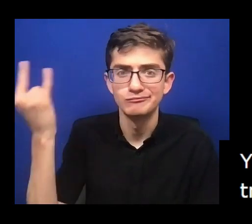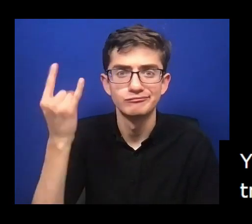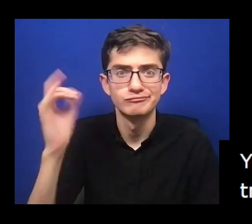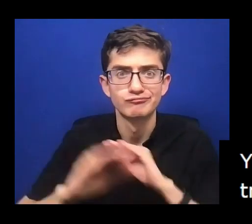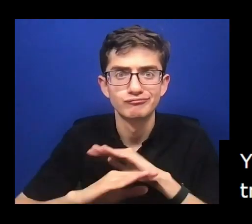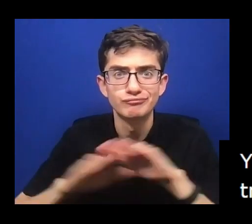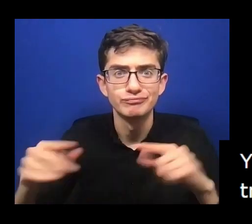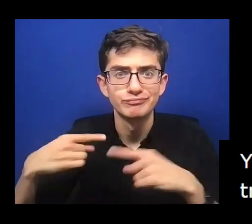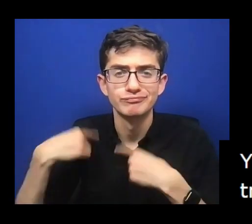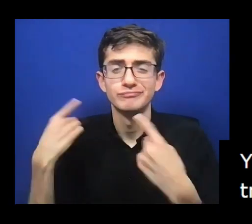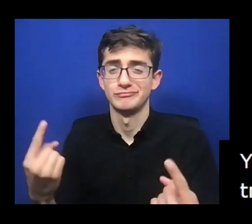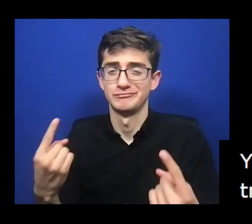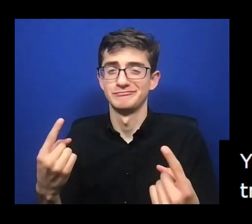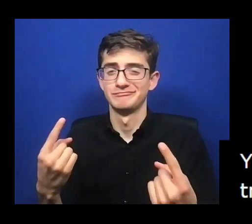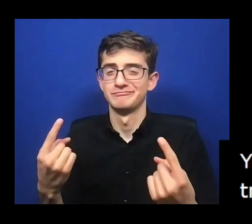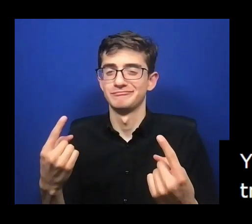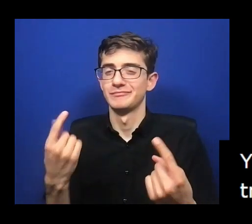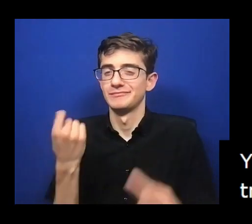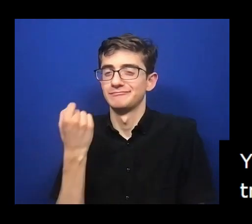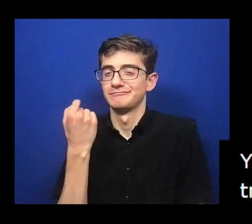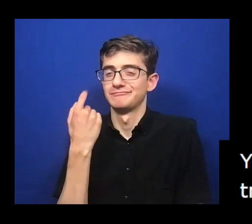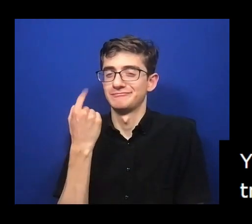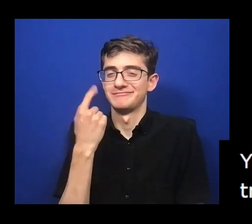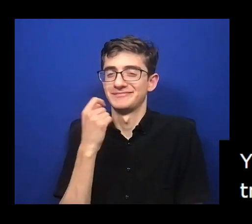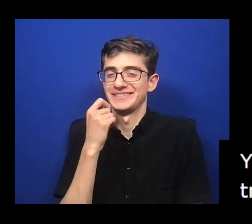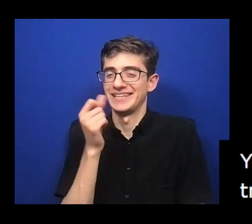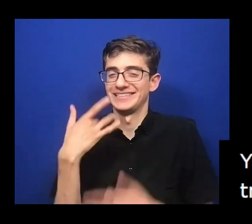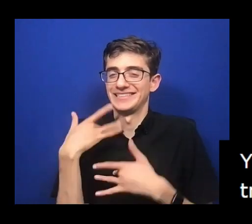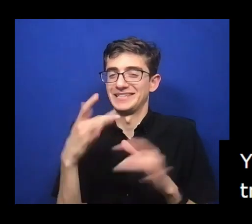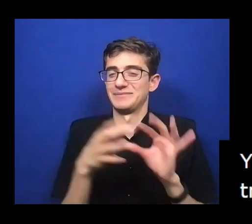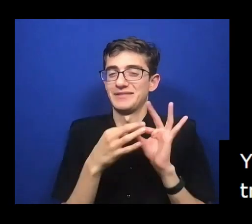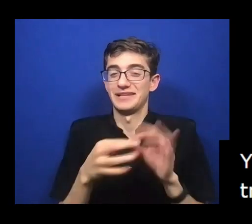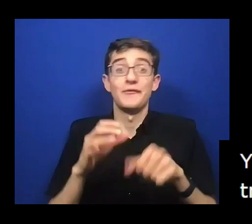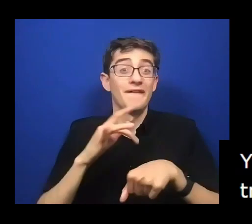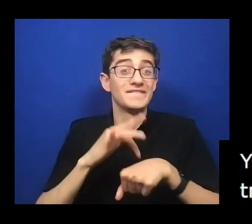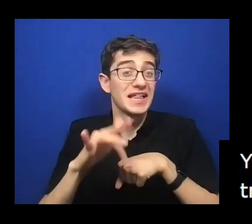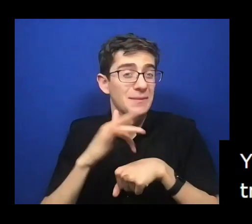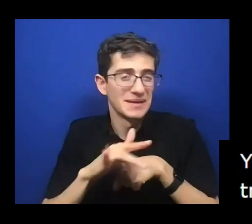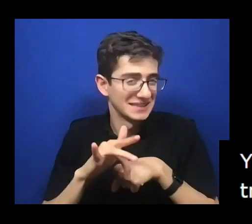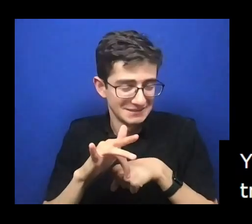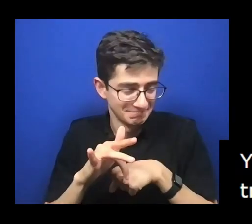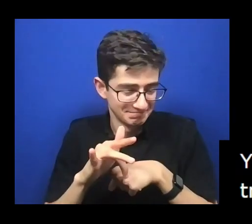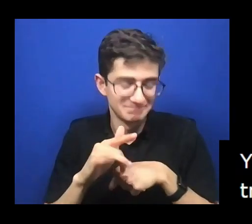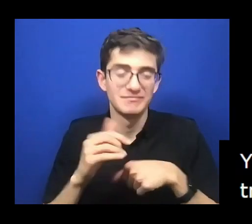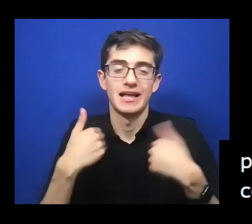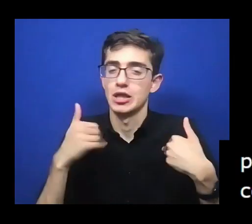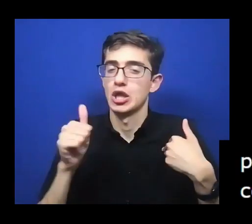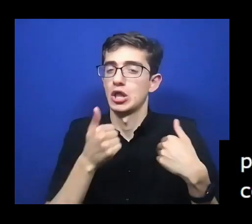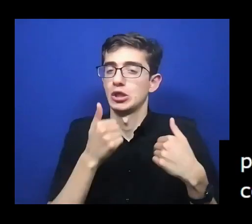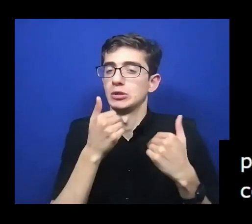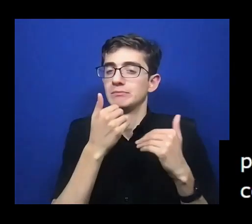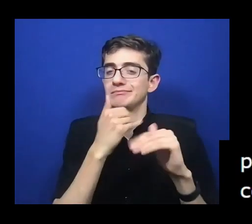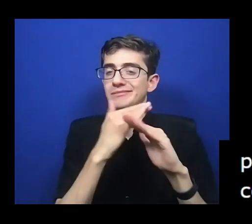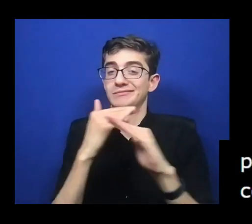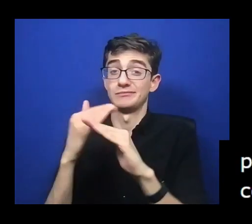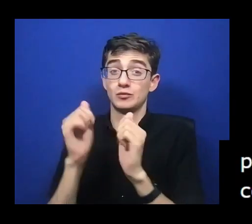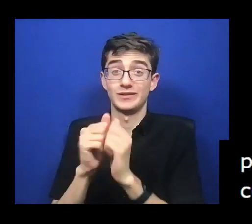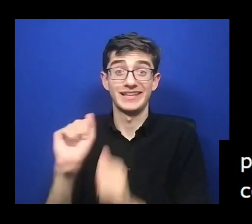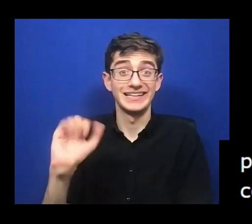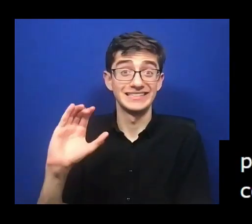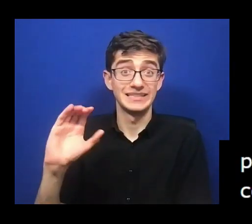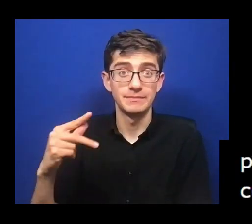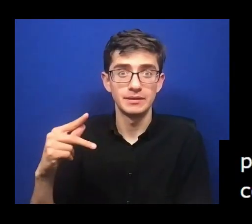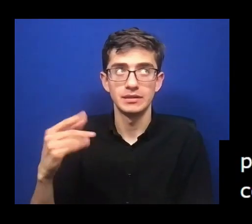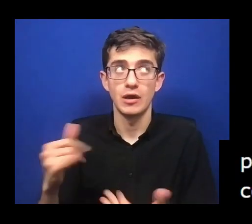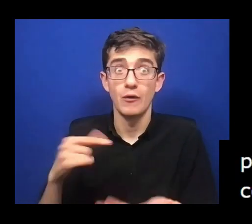it's rarely an issue of availability. And certainly with the ACP program, it's no longer an issue of affordability.